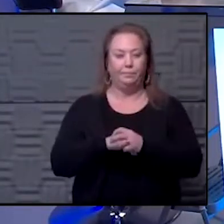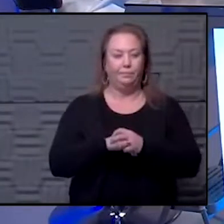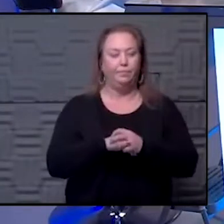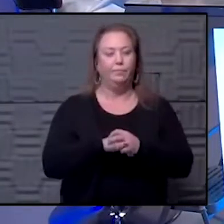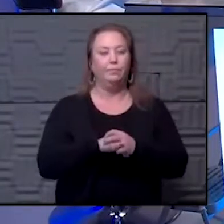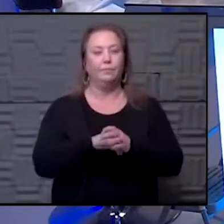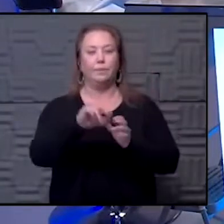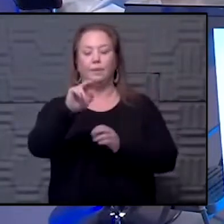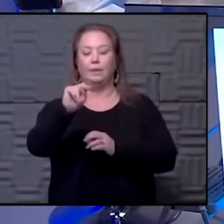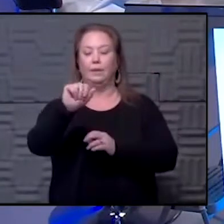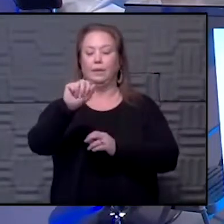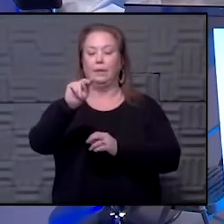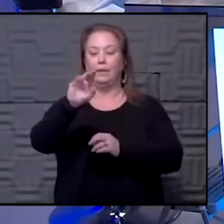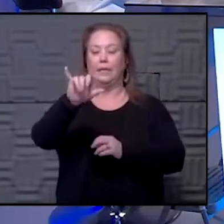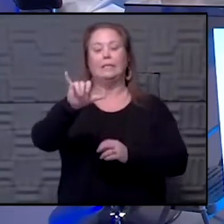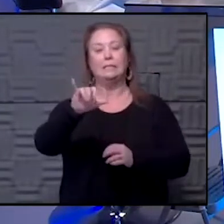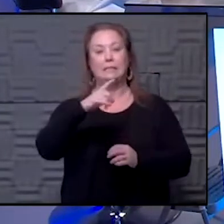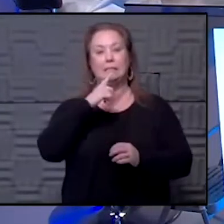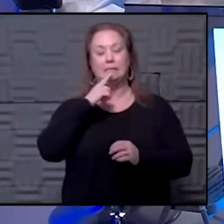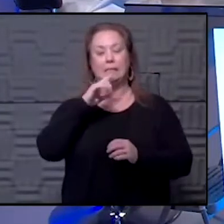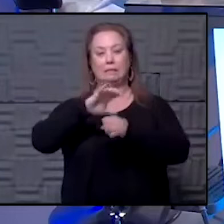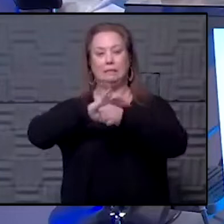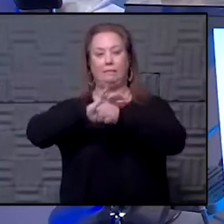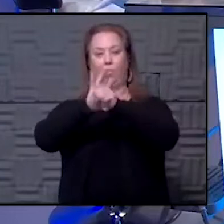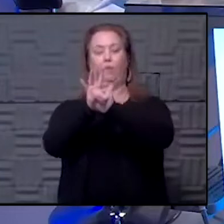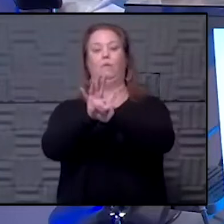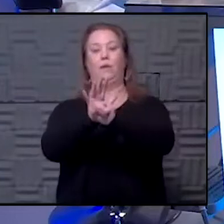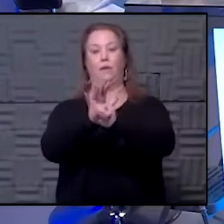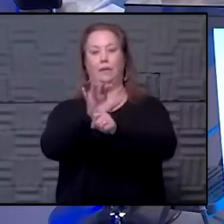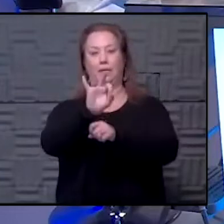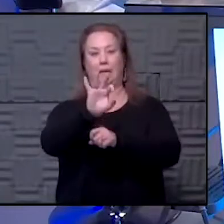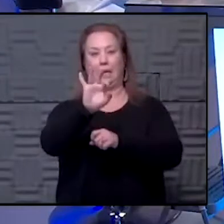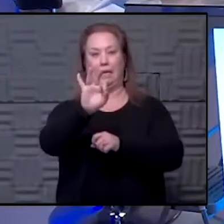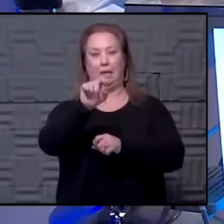This one is for Nancy. She writes, if the COVID-19 is